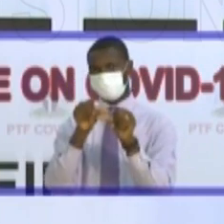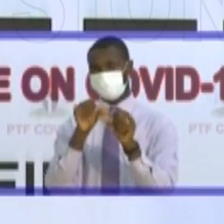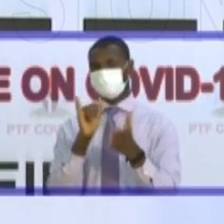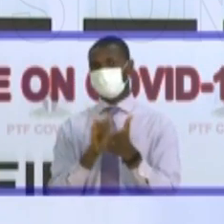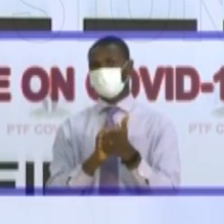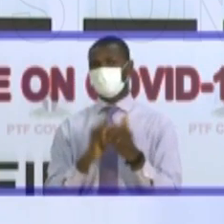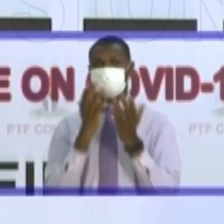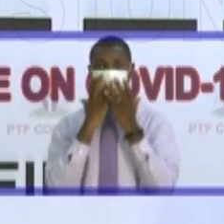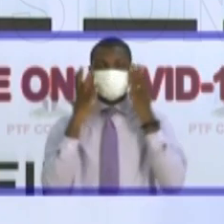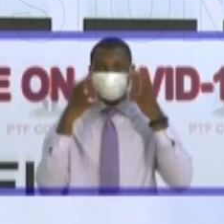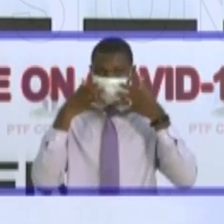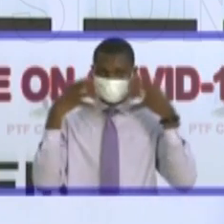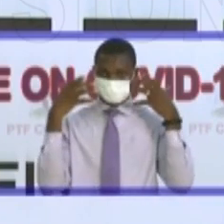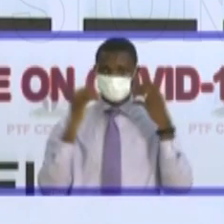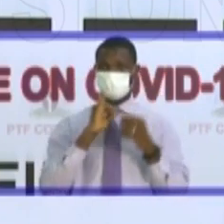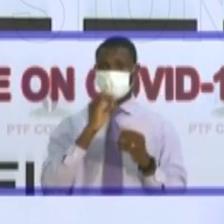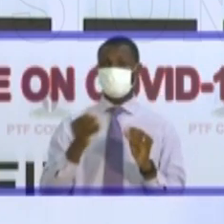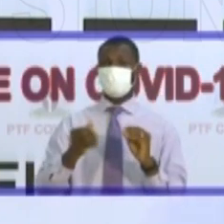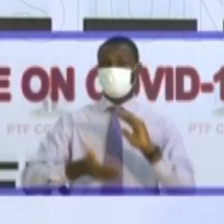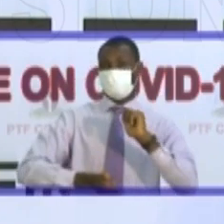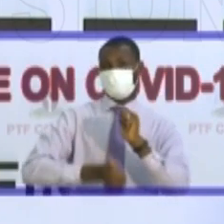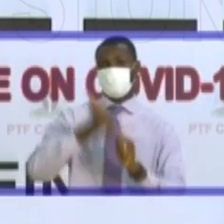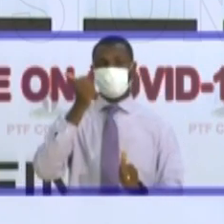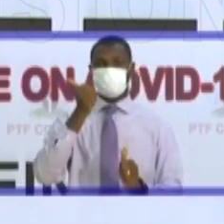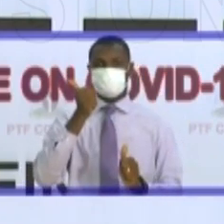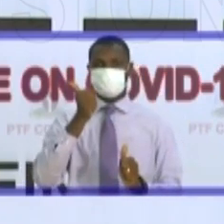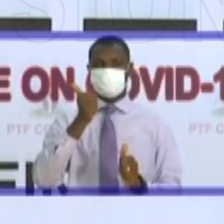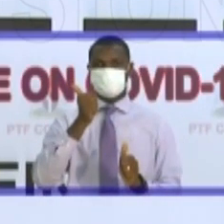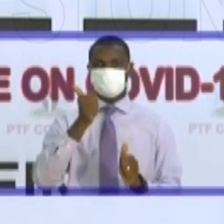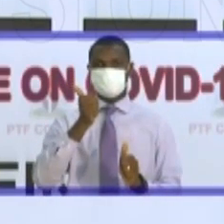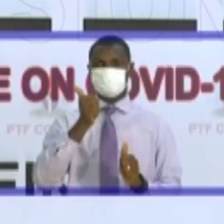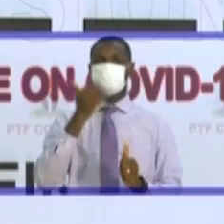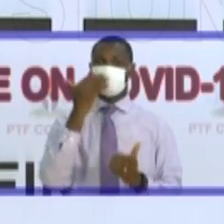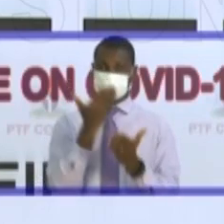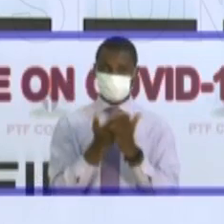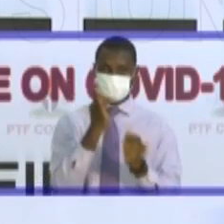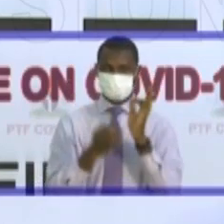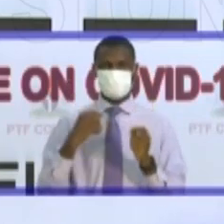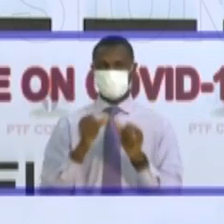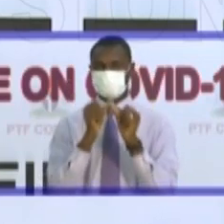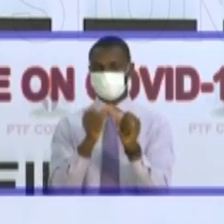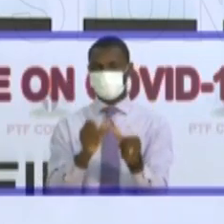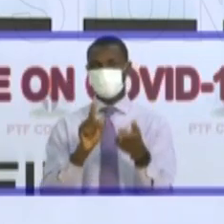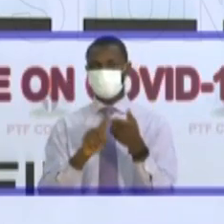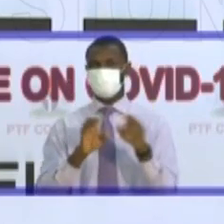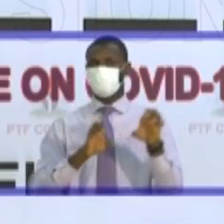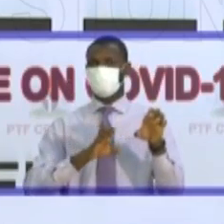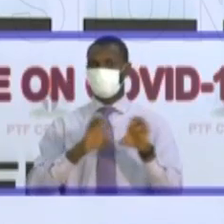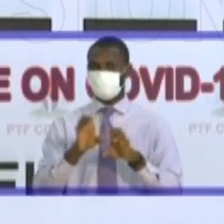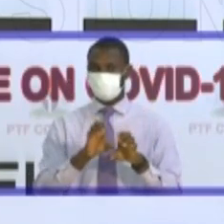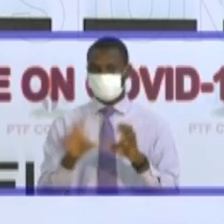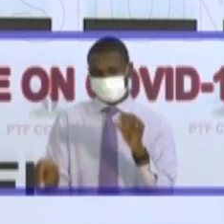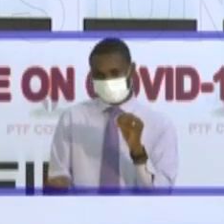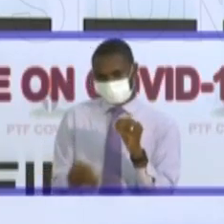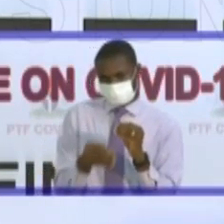the use of face masks is most effective if we continue to do in